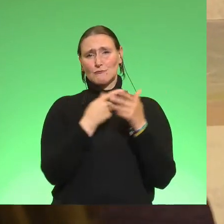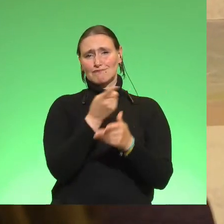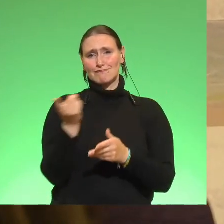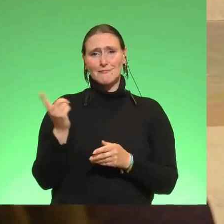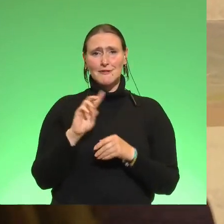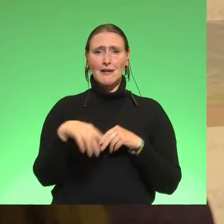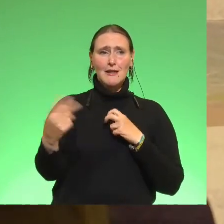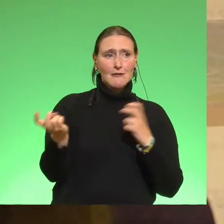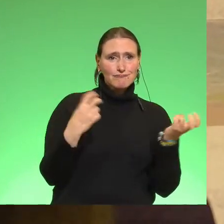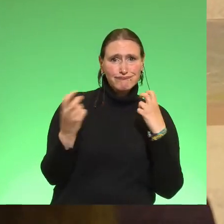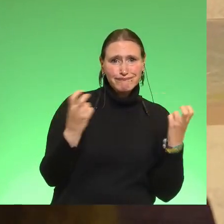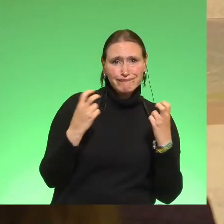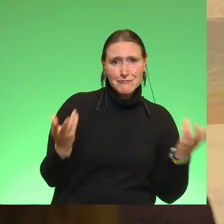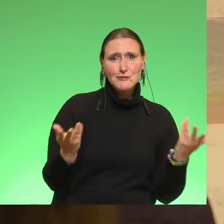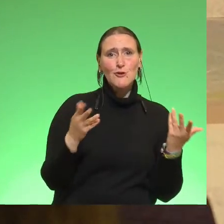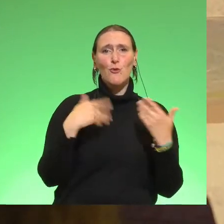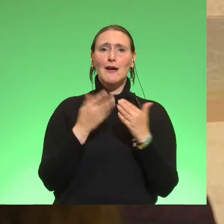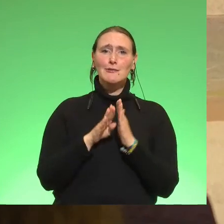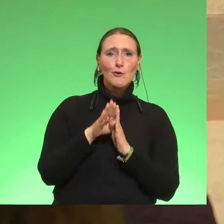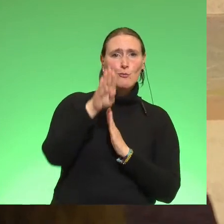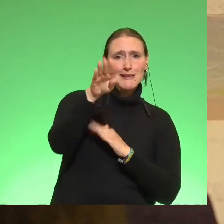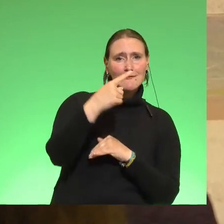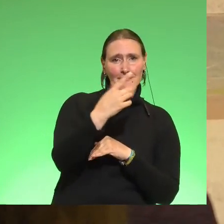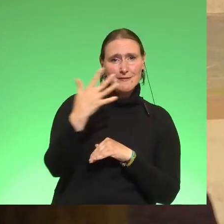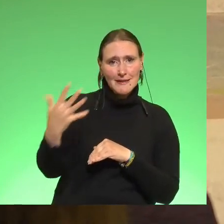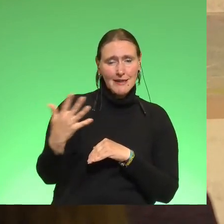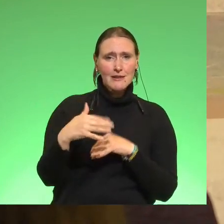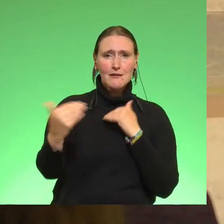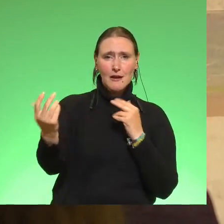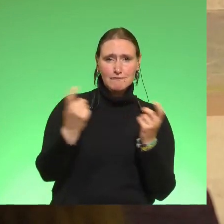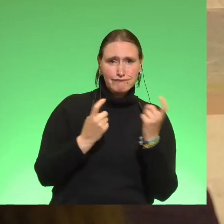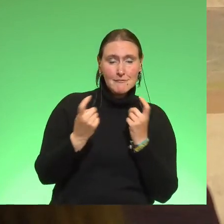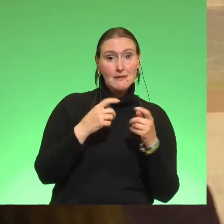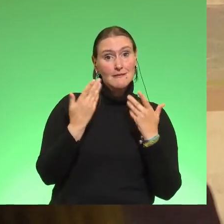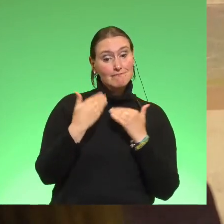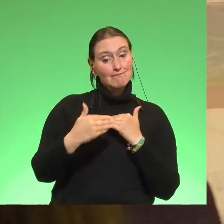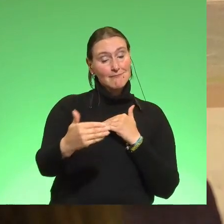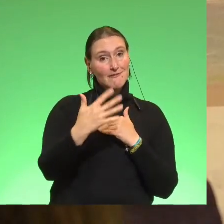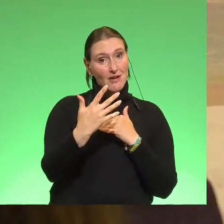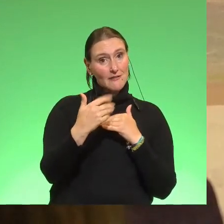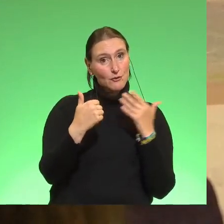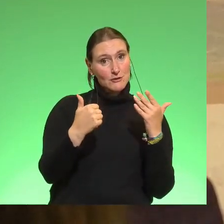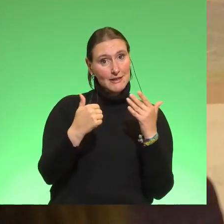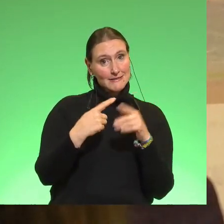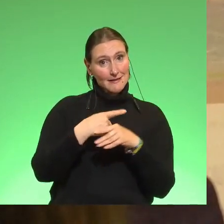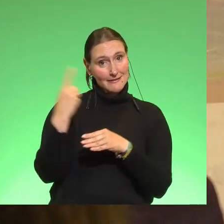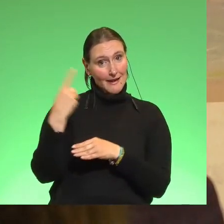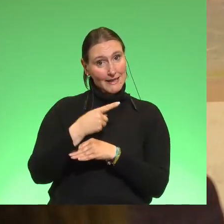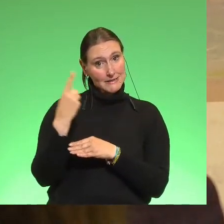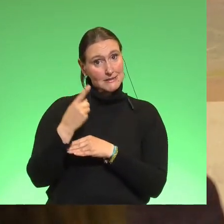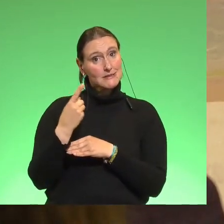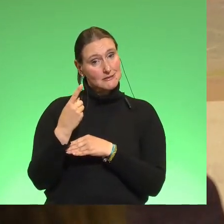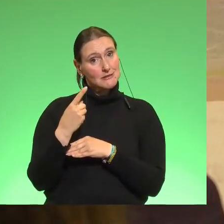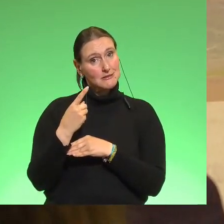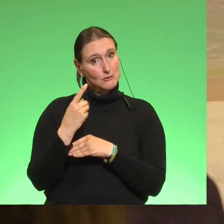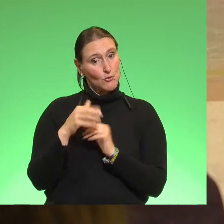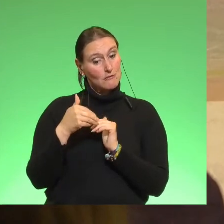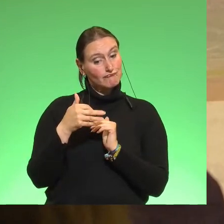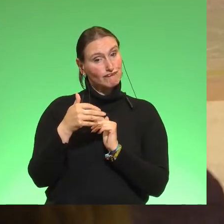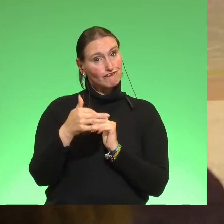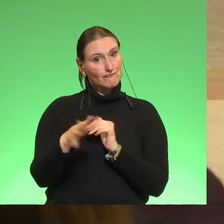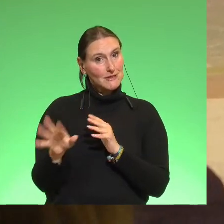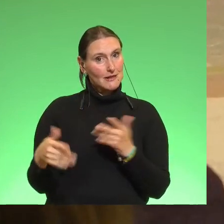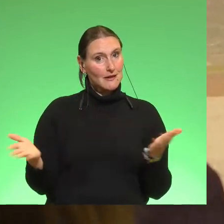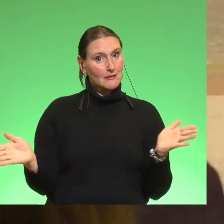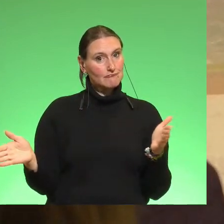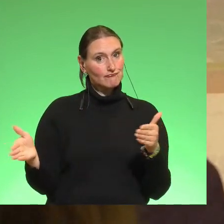to Documenta 15. It's about 5 or 6 days to go. I lost in time, so I forget how many days it comes to the end of Documenta 15.